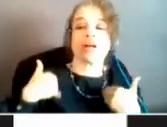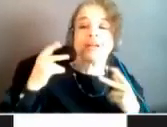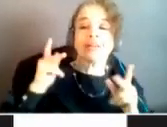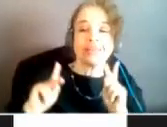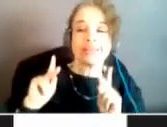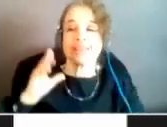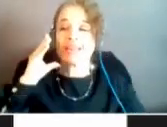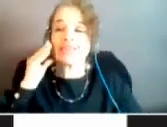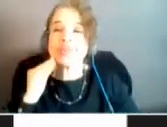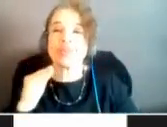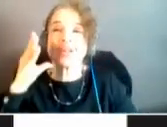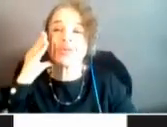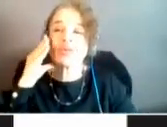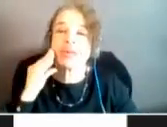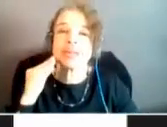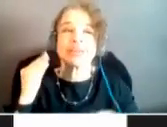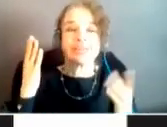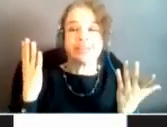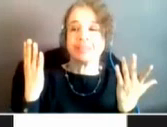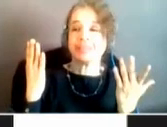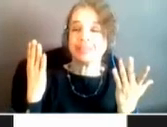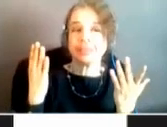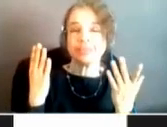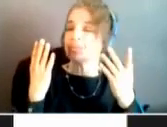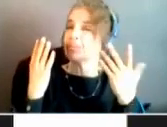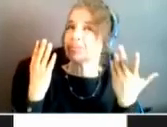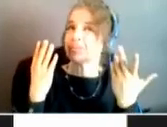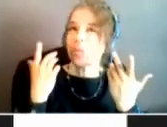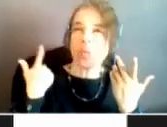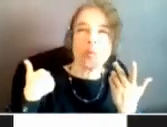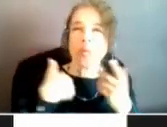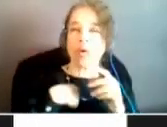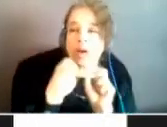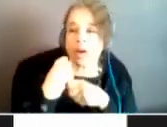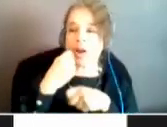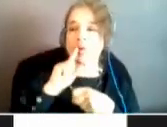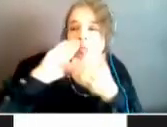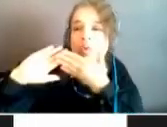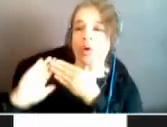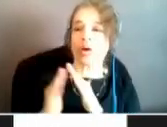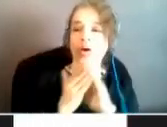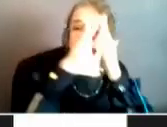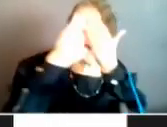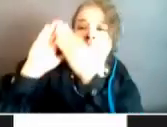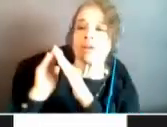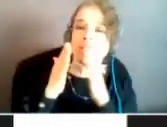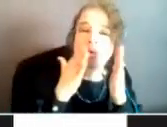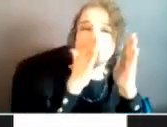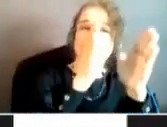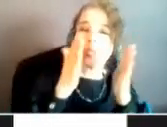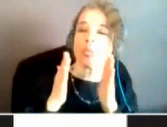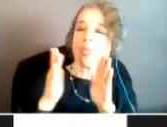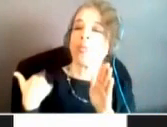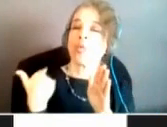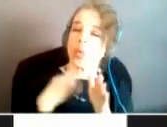are experiencing. And we just want to make sure our communities have ways in which we